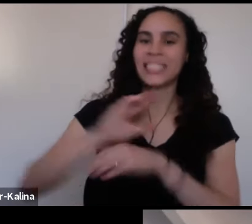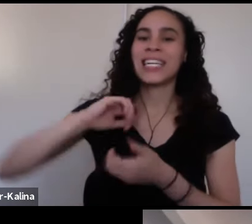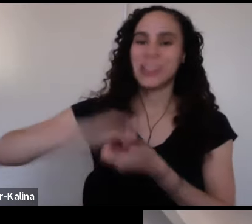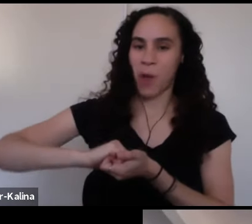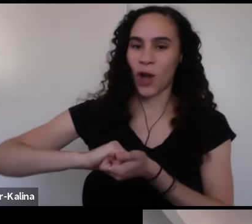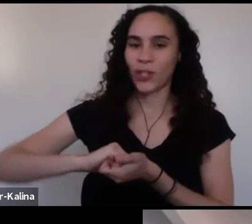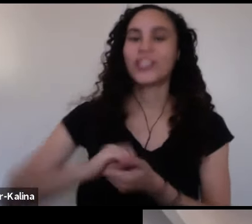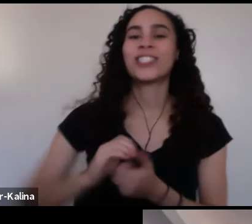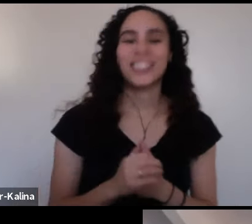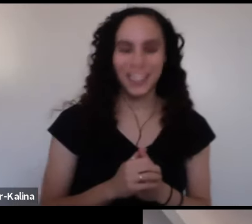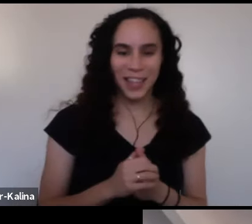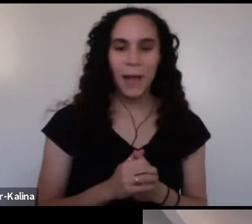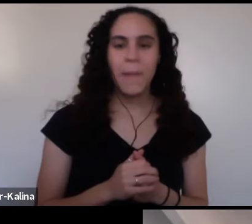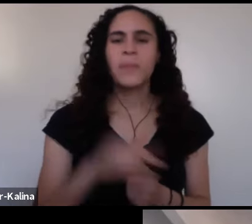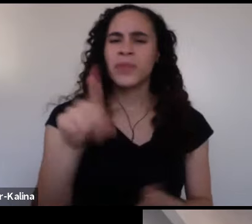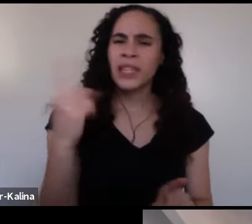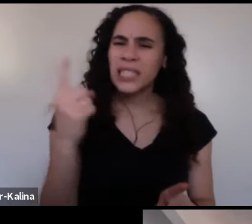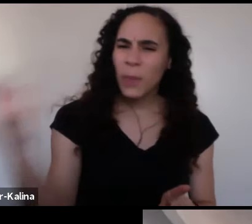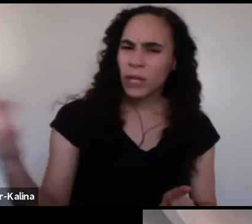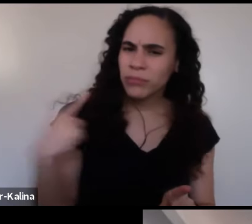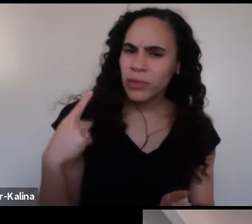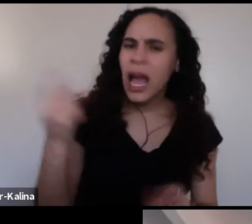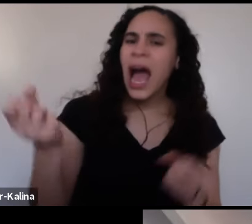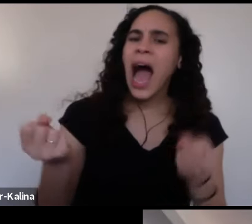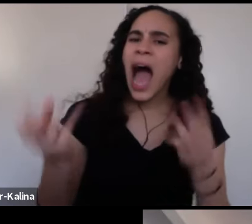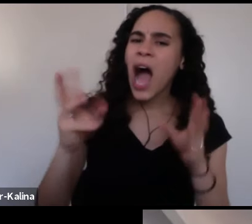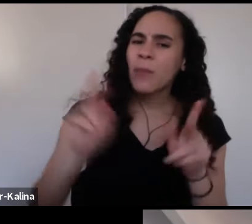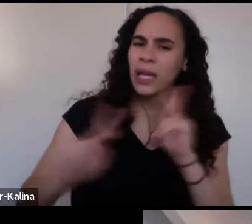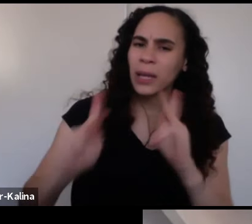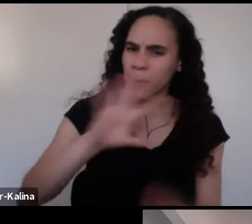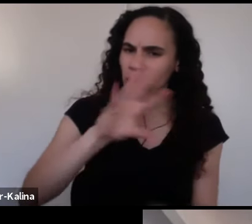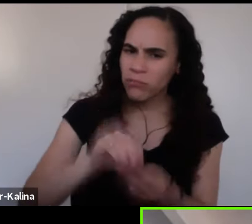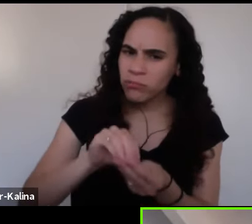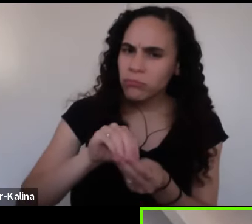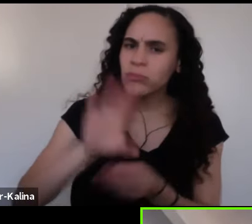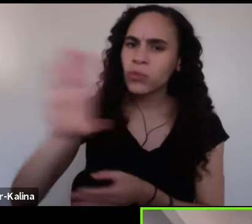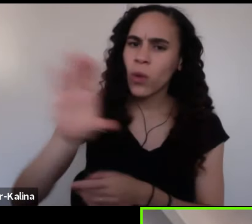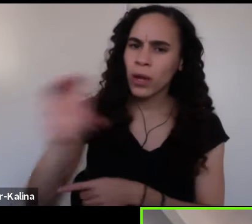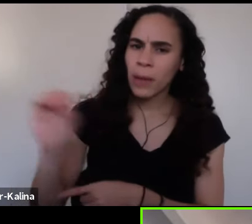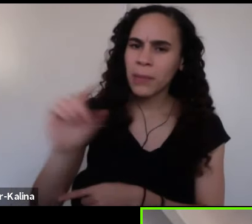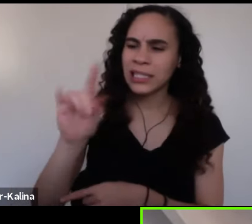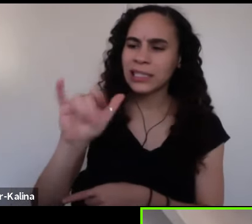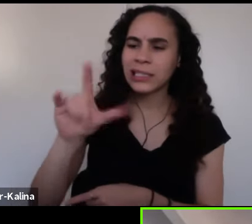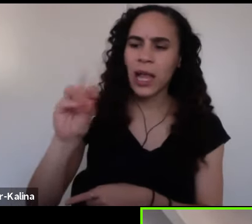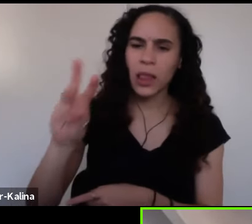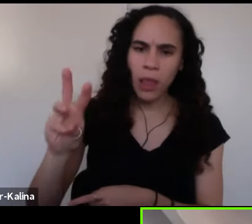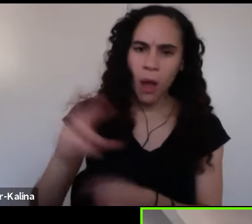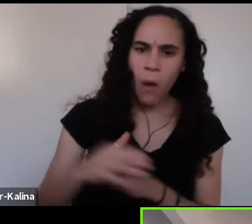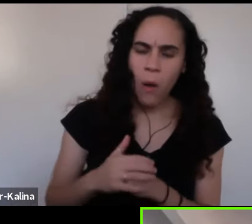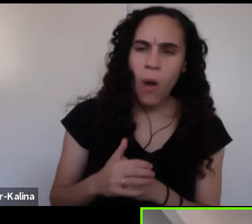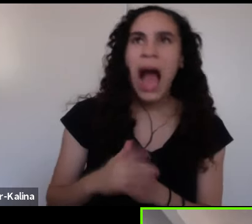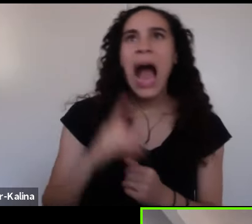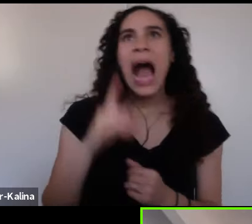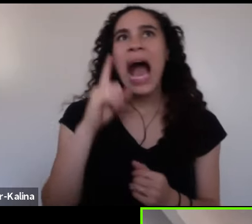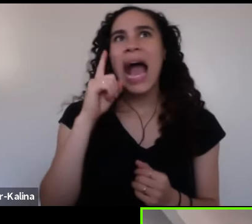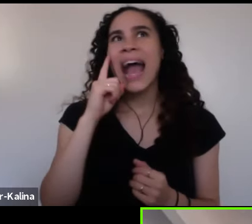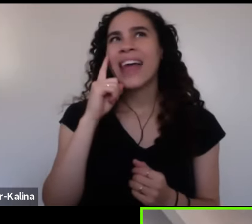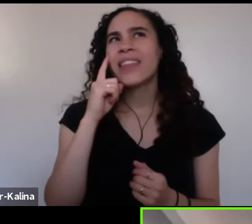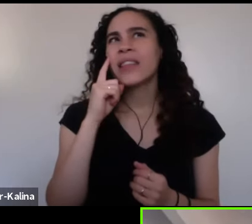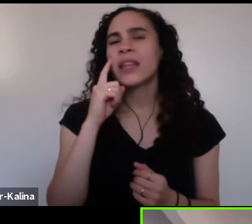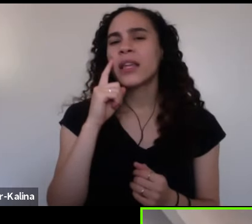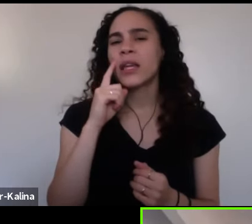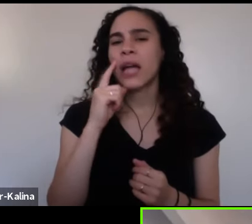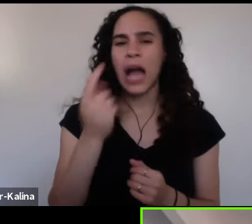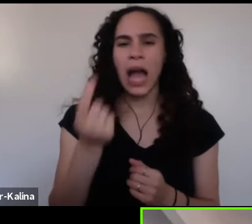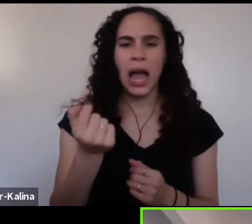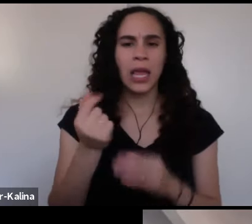a question just came up in the chat too. How many people overall are at Zillow? At Zillow, we're close to, I think we're at a little bit over